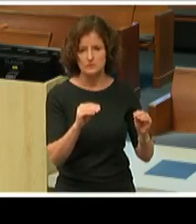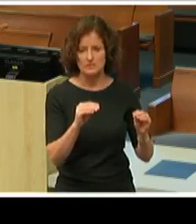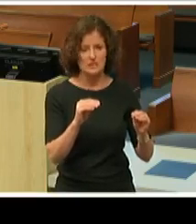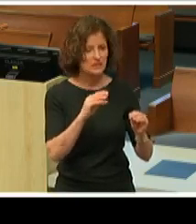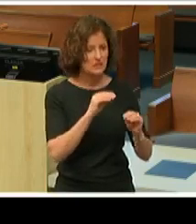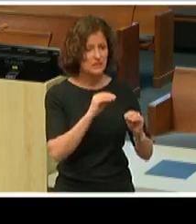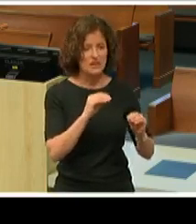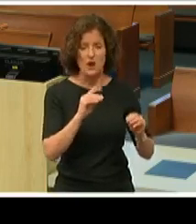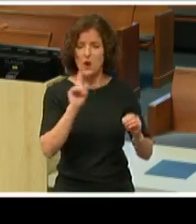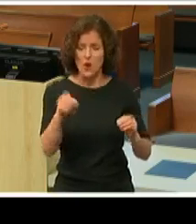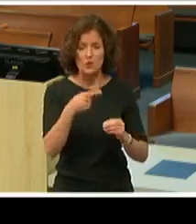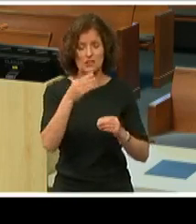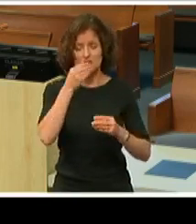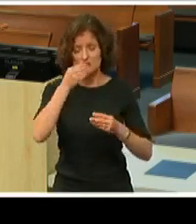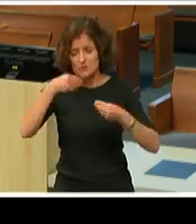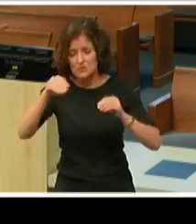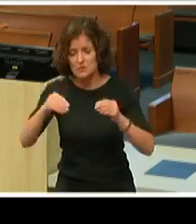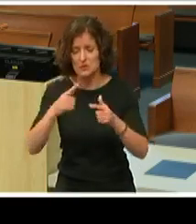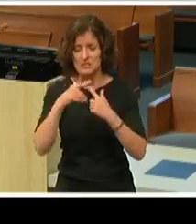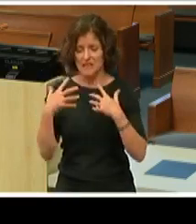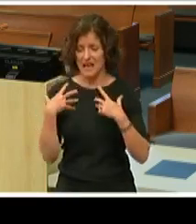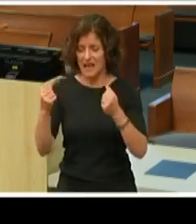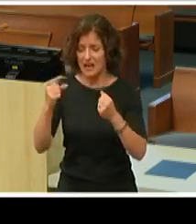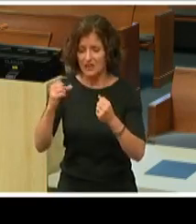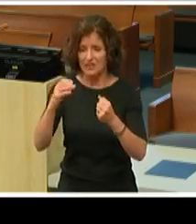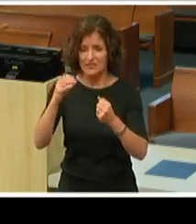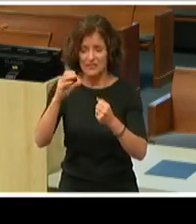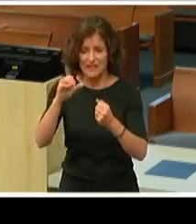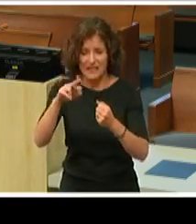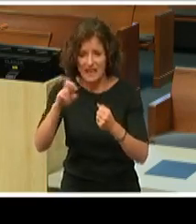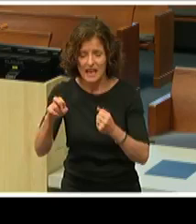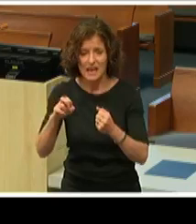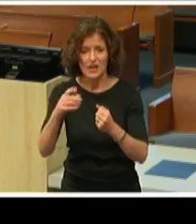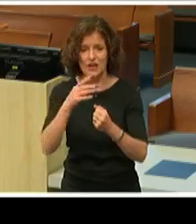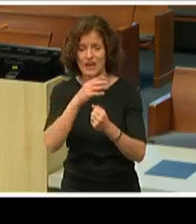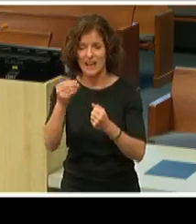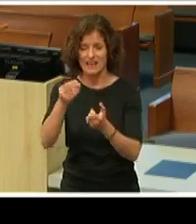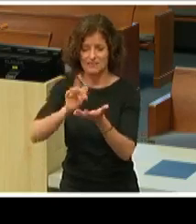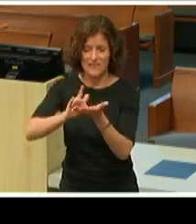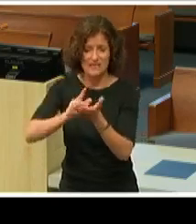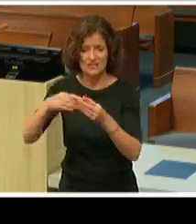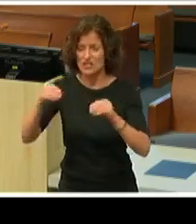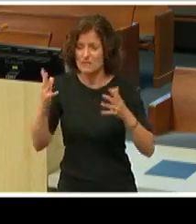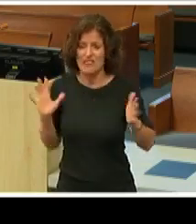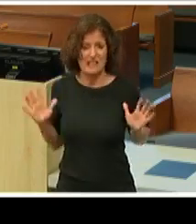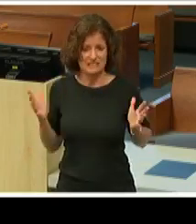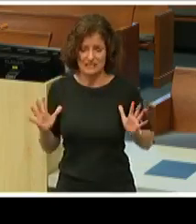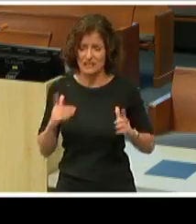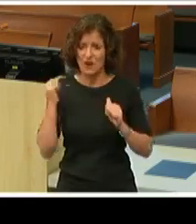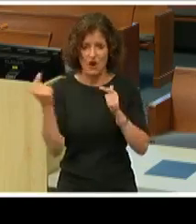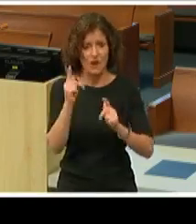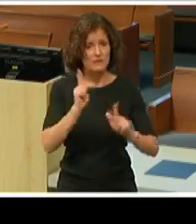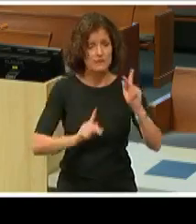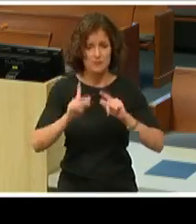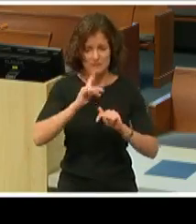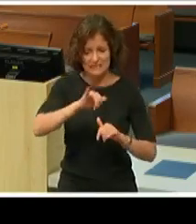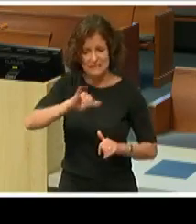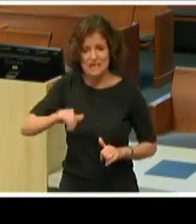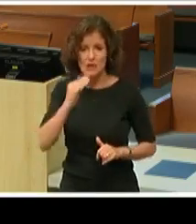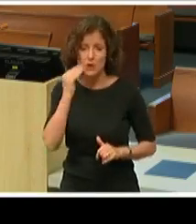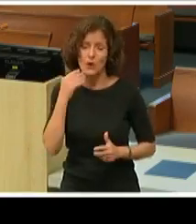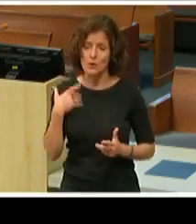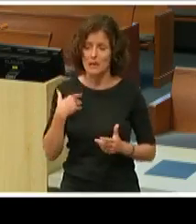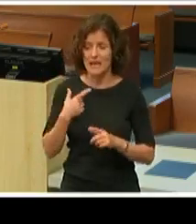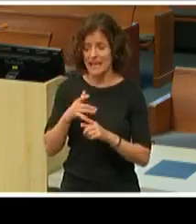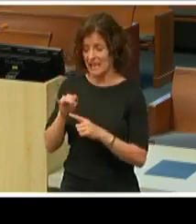groceries and pharmacies and healthcare, and that's it. And everybody else is home. And so that's what we may need to go to if what we're doing right now